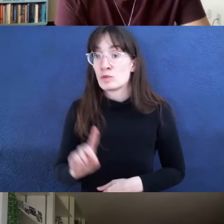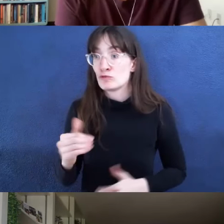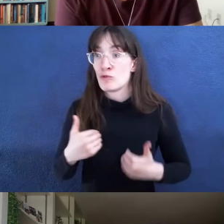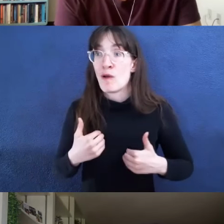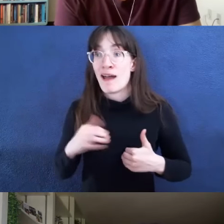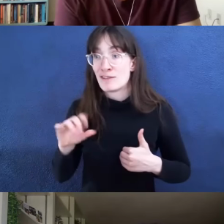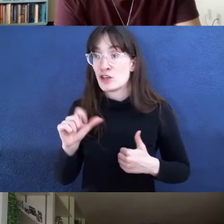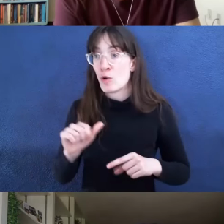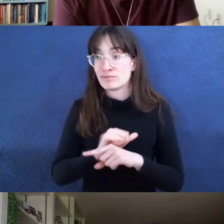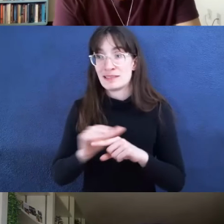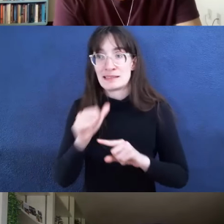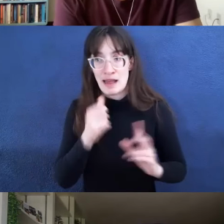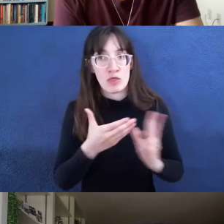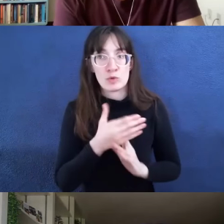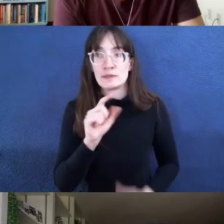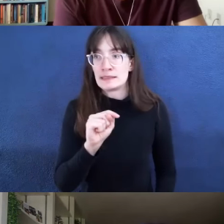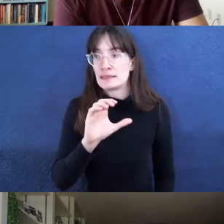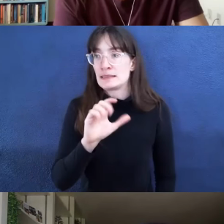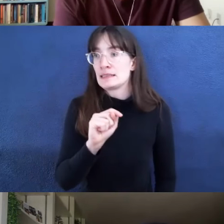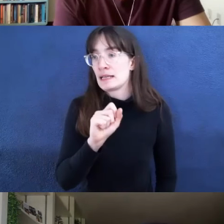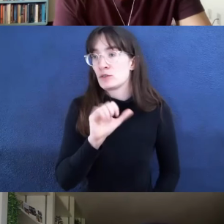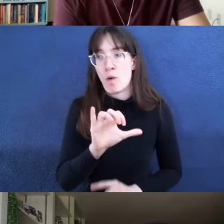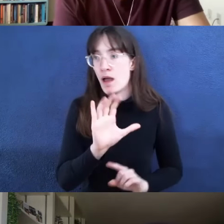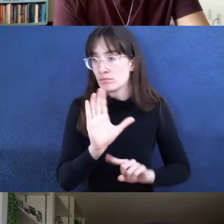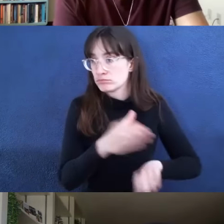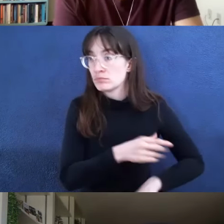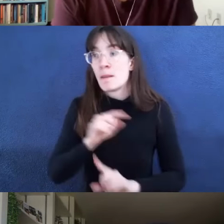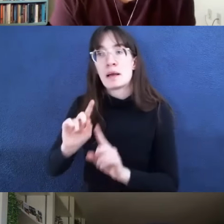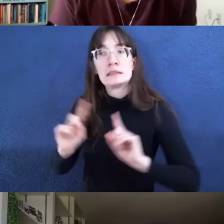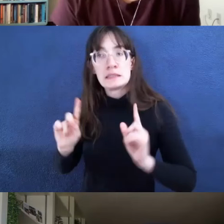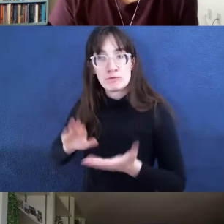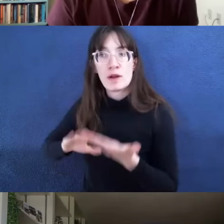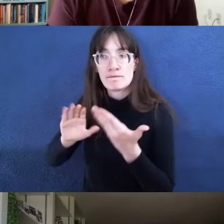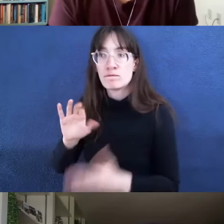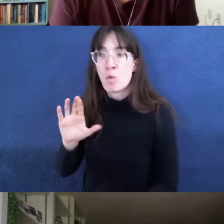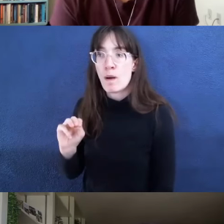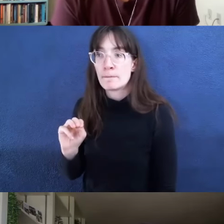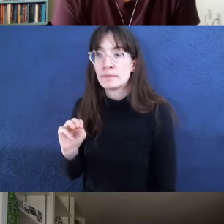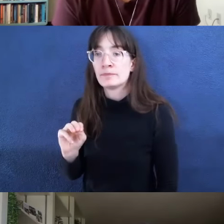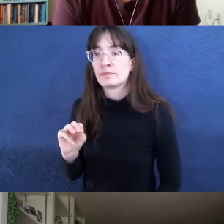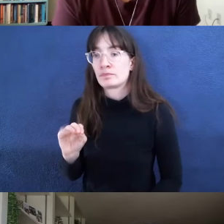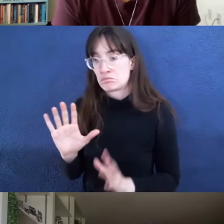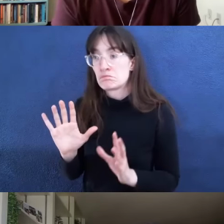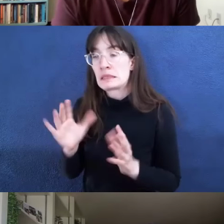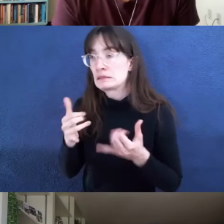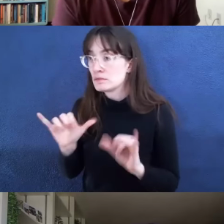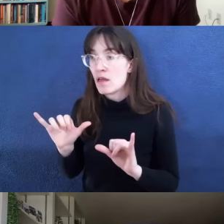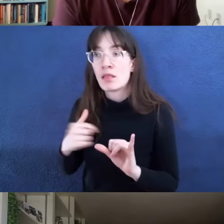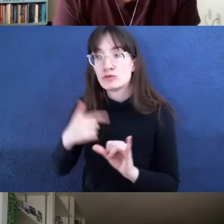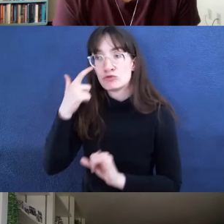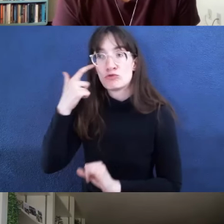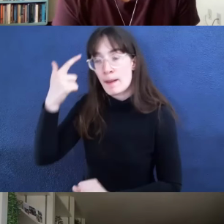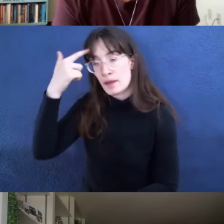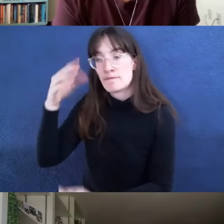through TCTSY, but it is a different form of being trauma informed called